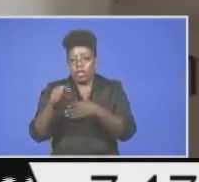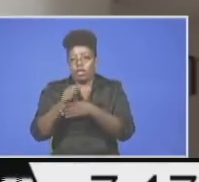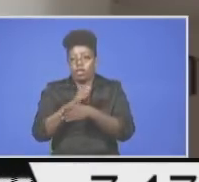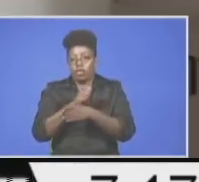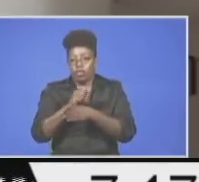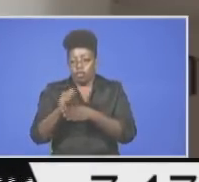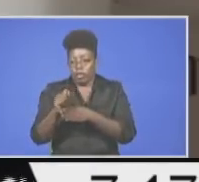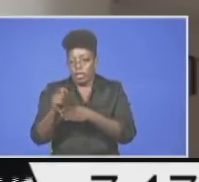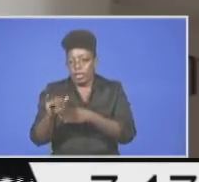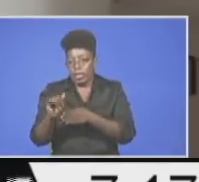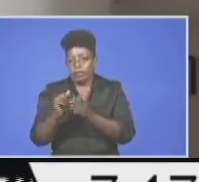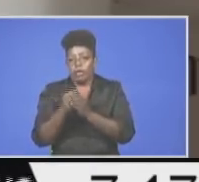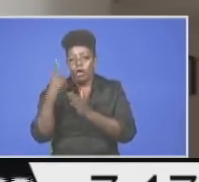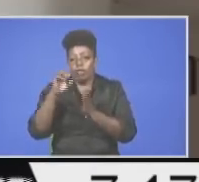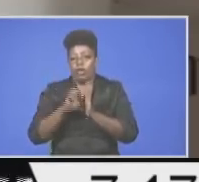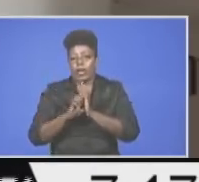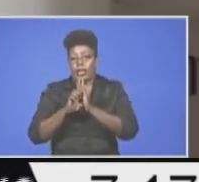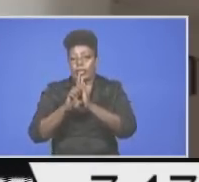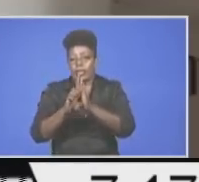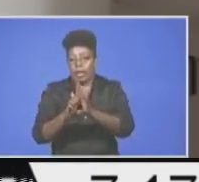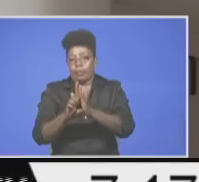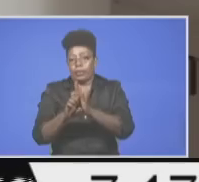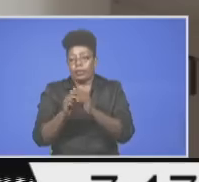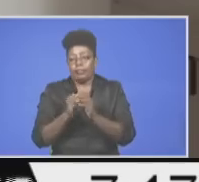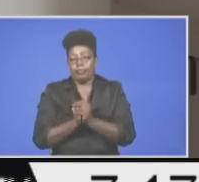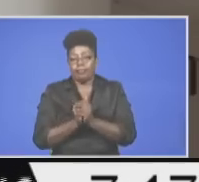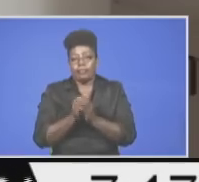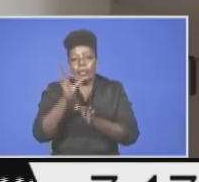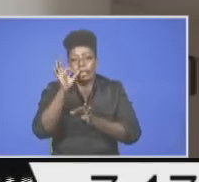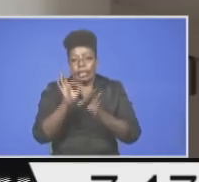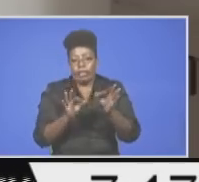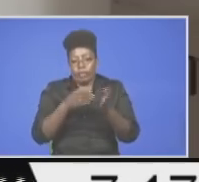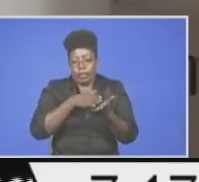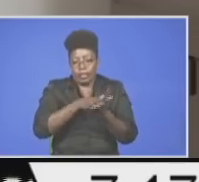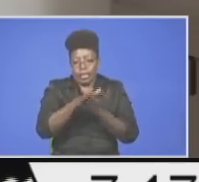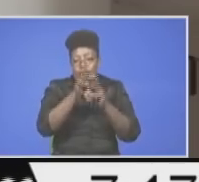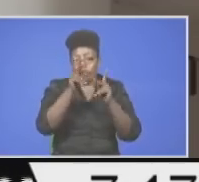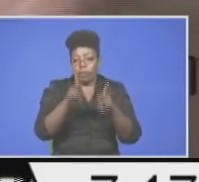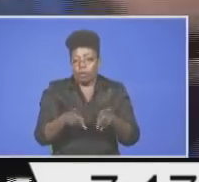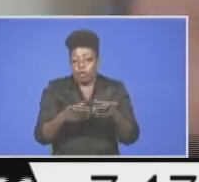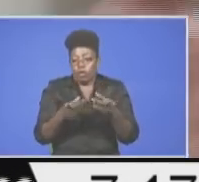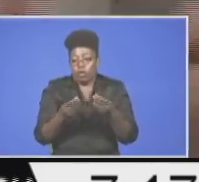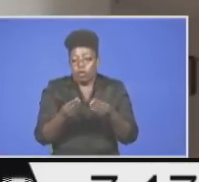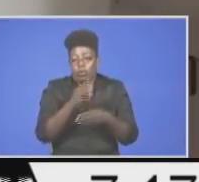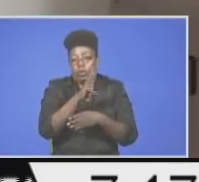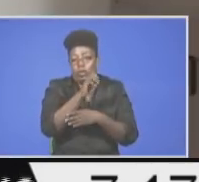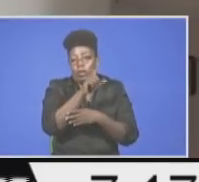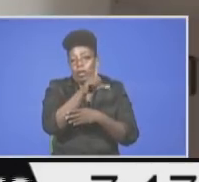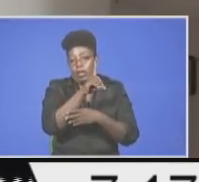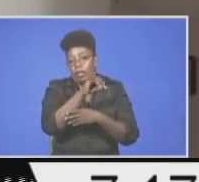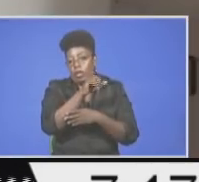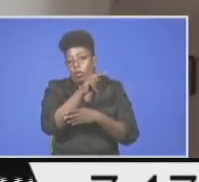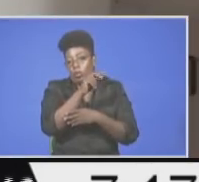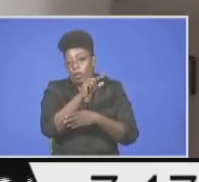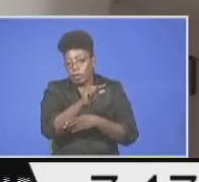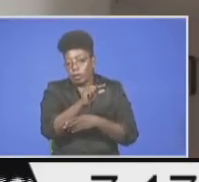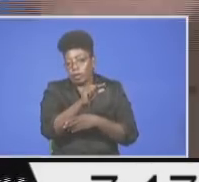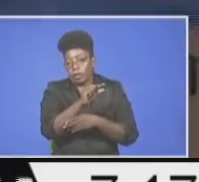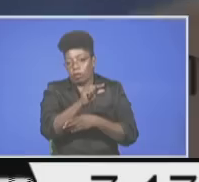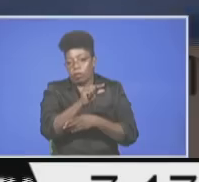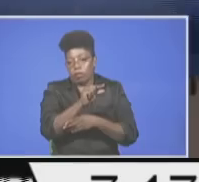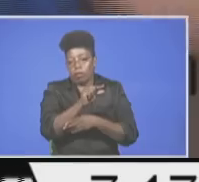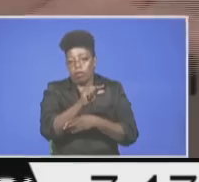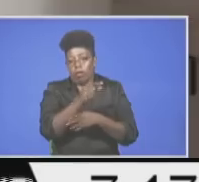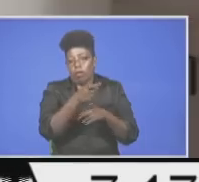something. For example, if we had to send persons to do welding and learn how to do welding from